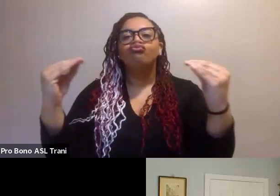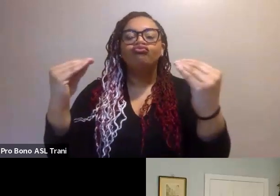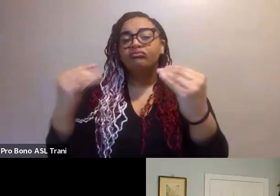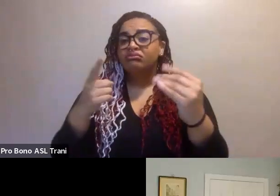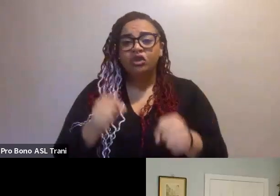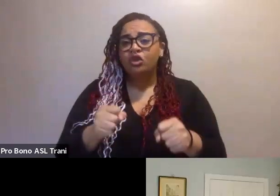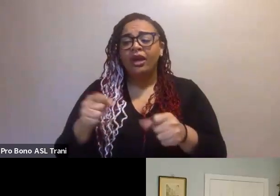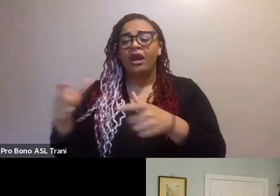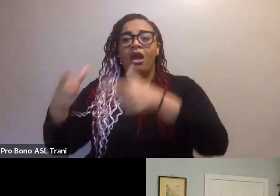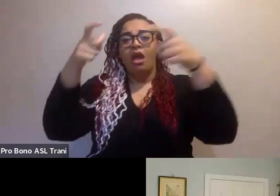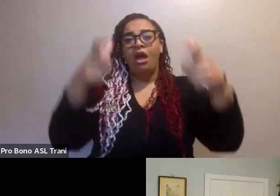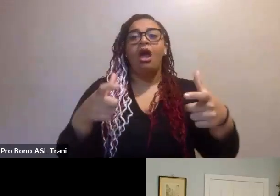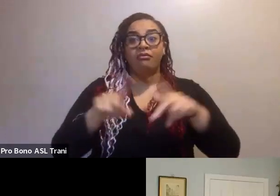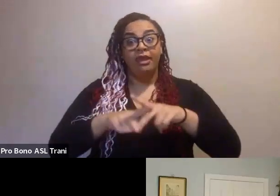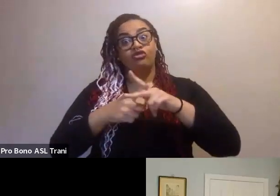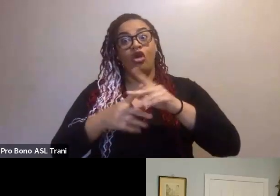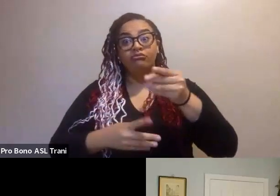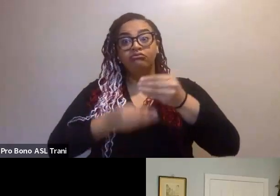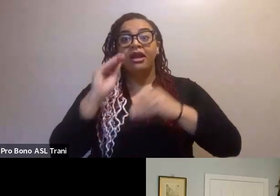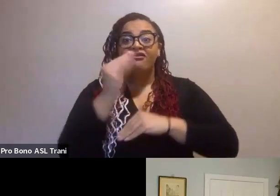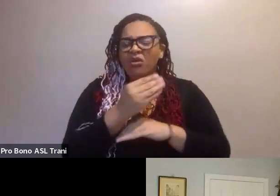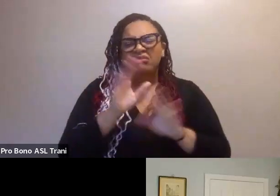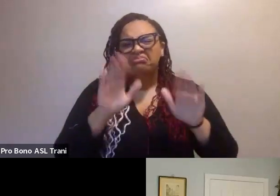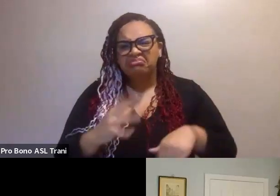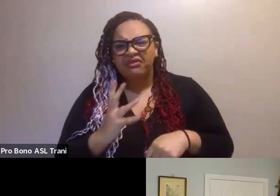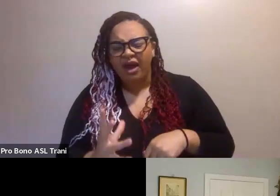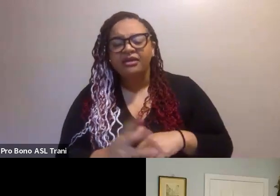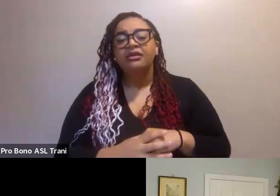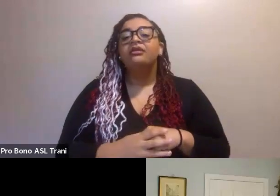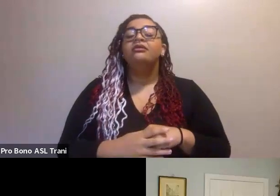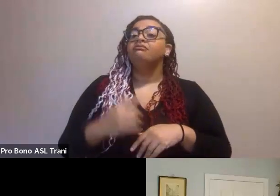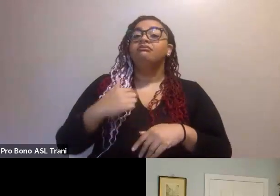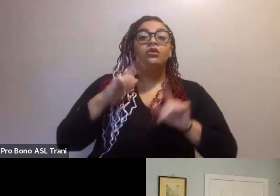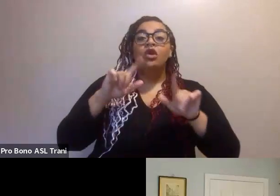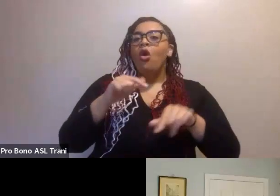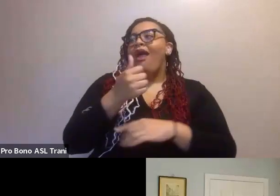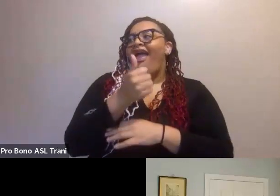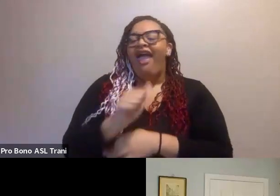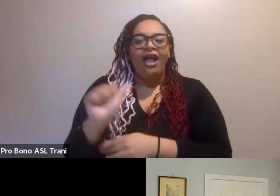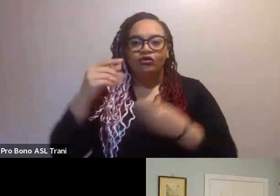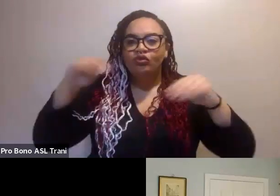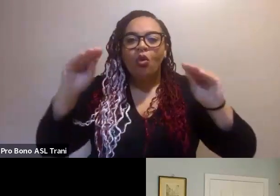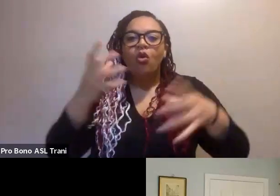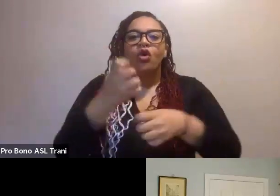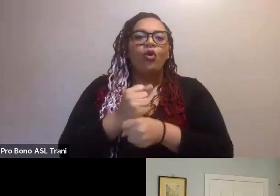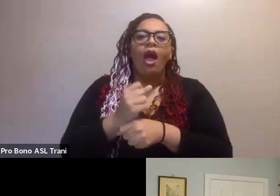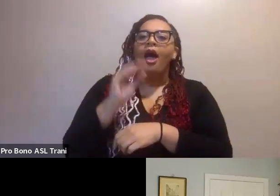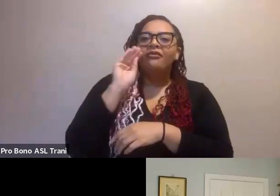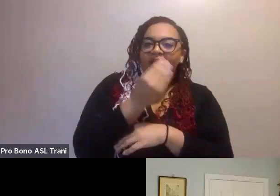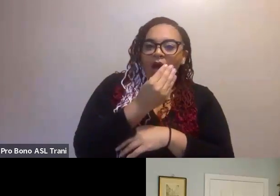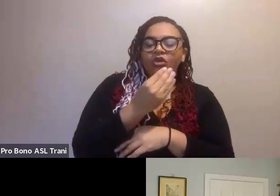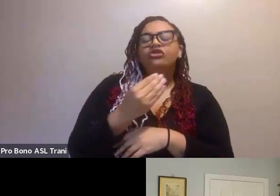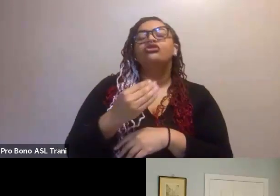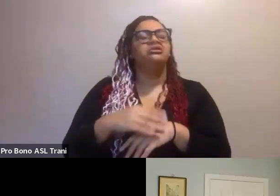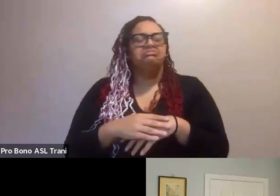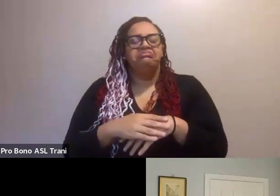just went to Trader Joe's or any grocery store. You could just get flowers that you like, and you can I'm using kitchen scissors, which I know you're not really